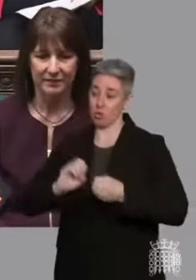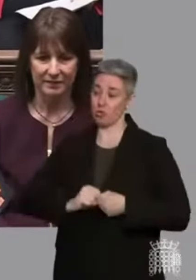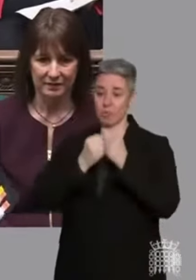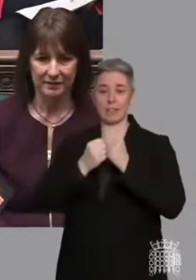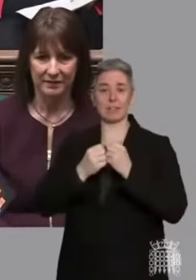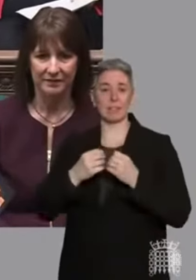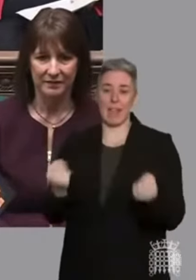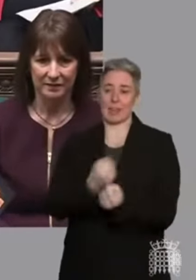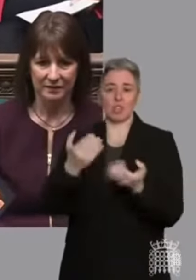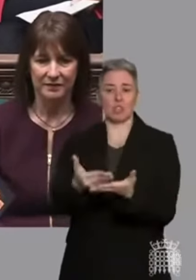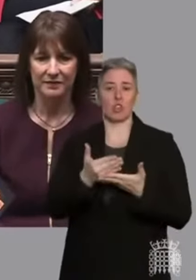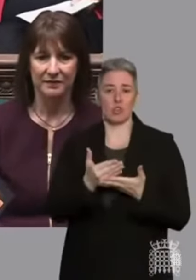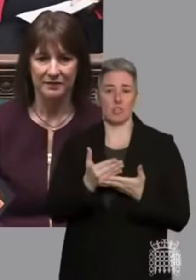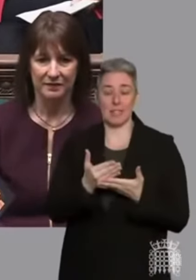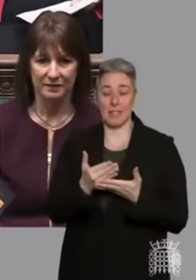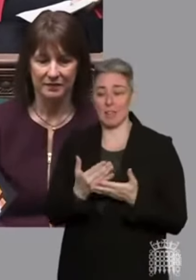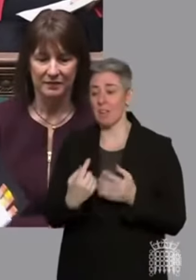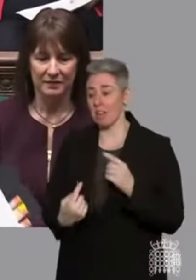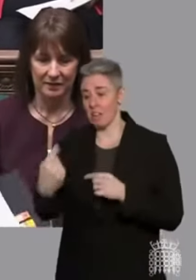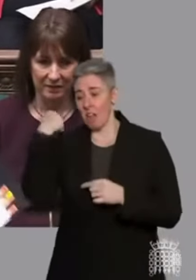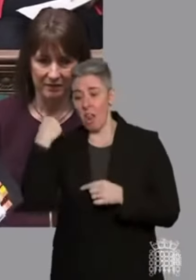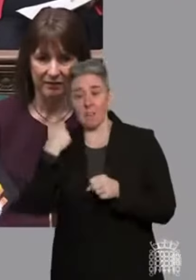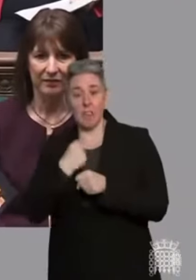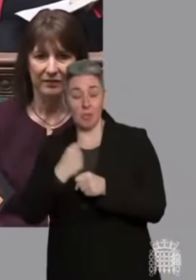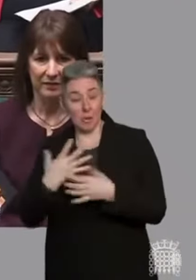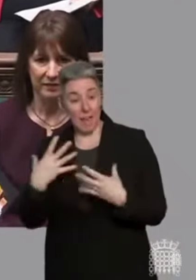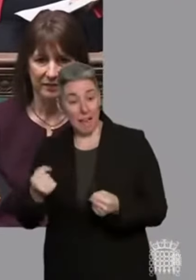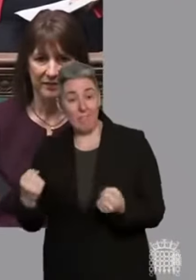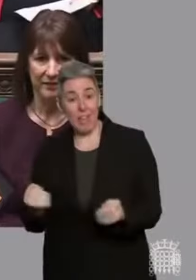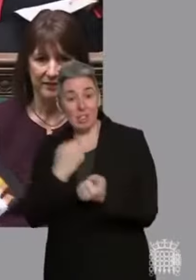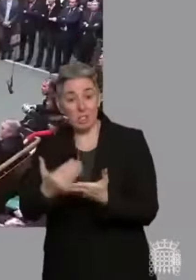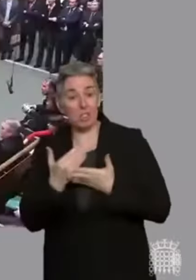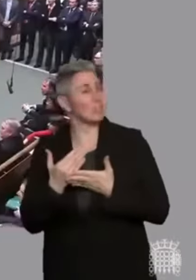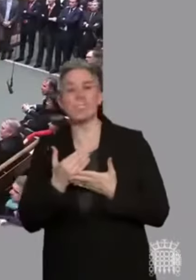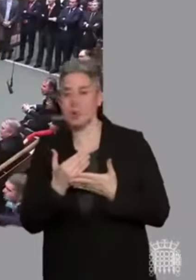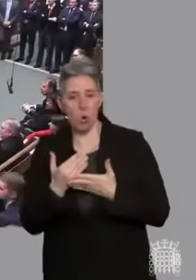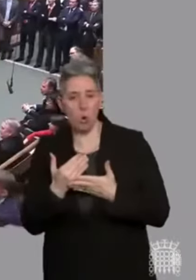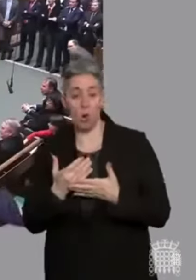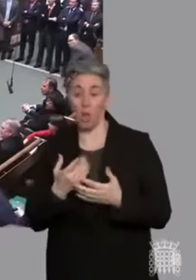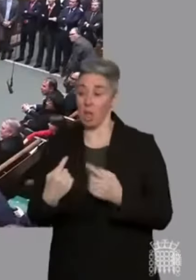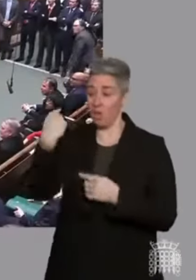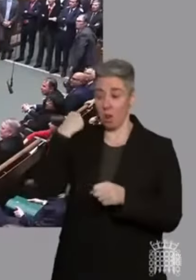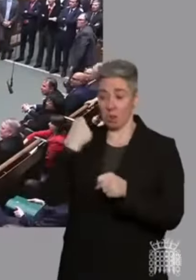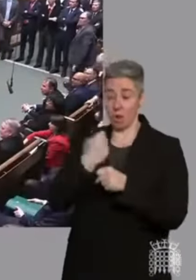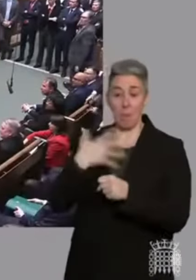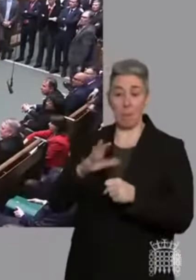something we didn't have under the last government. They lost control of the economy. We're getting it back.